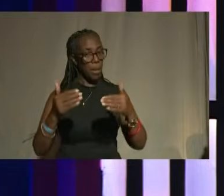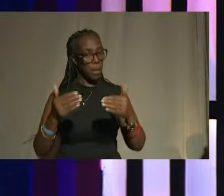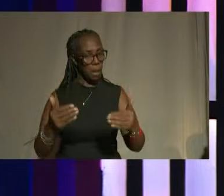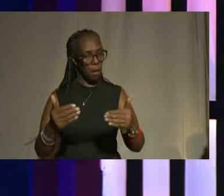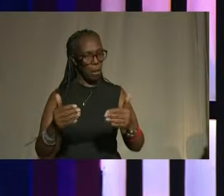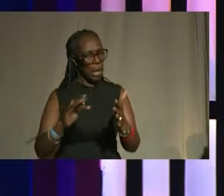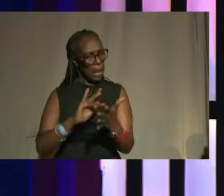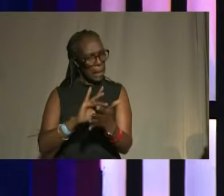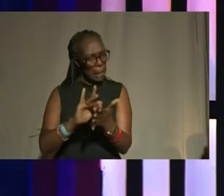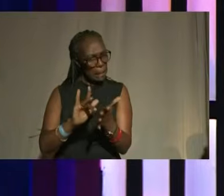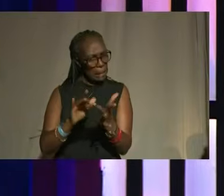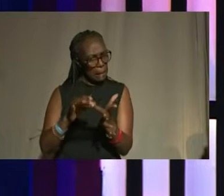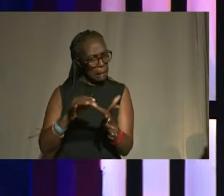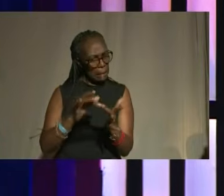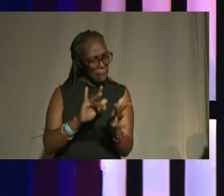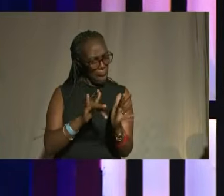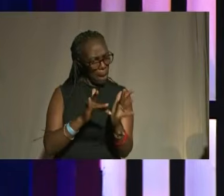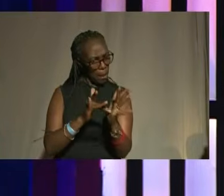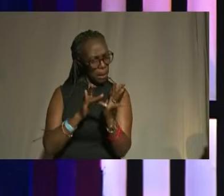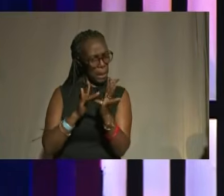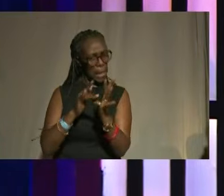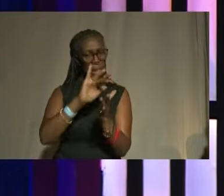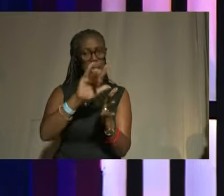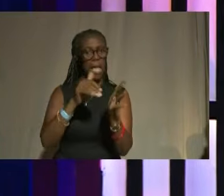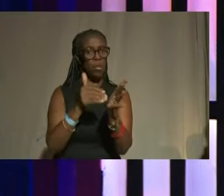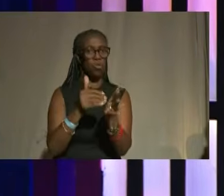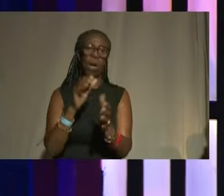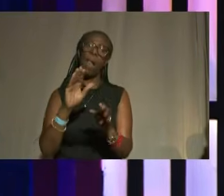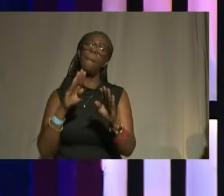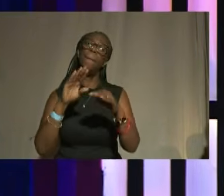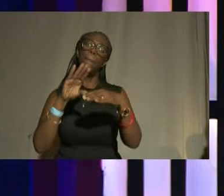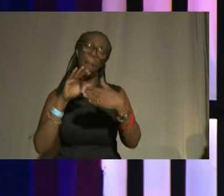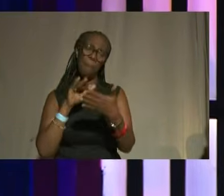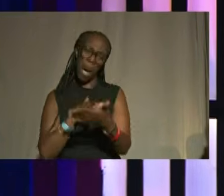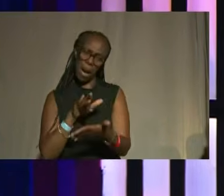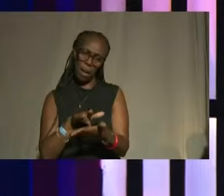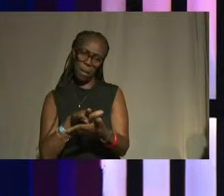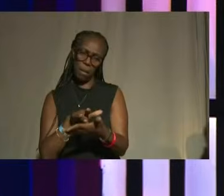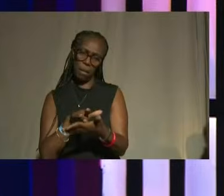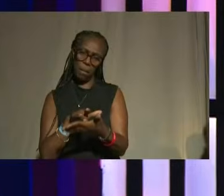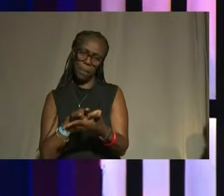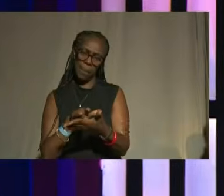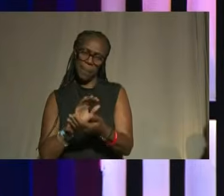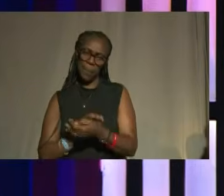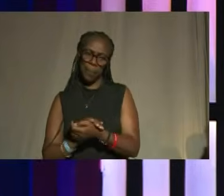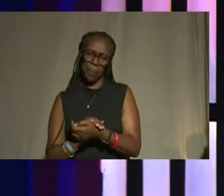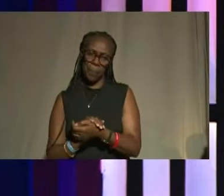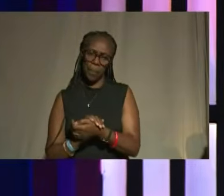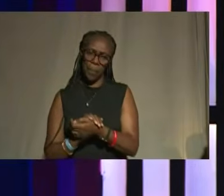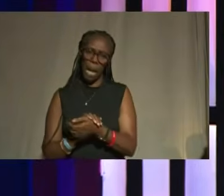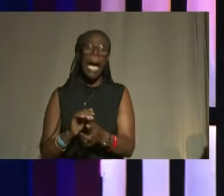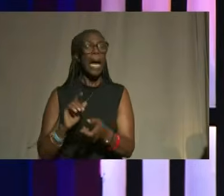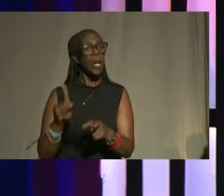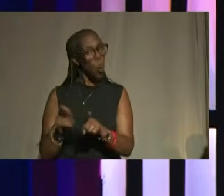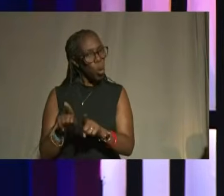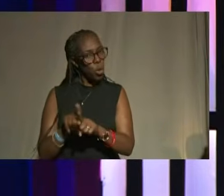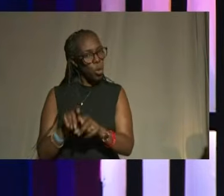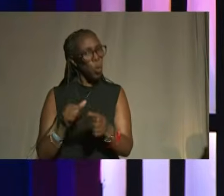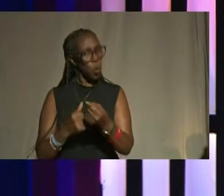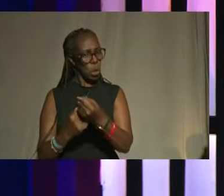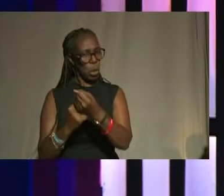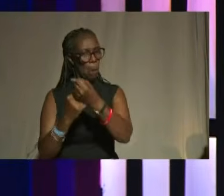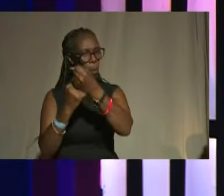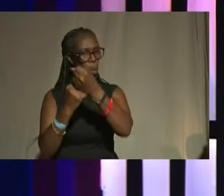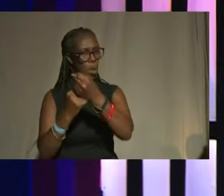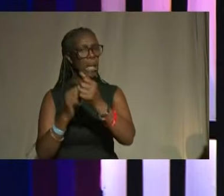has to drive this issue. That's why we supported the independence of the central bank. And competition, what